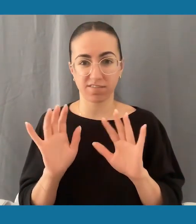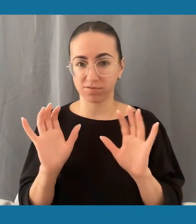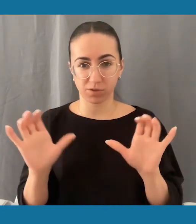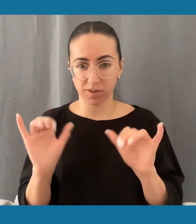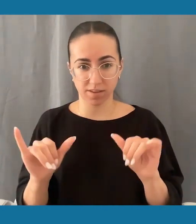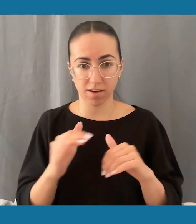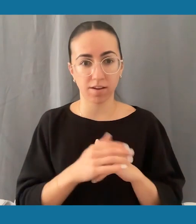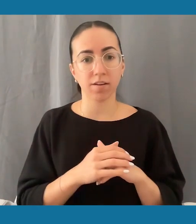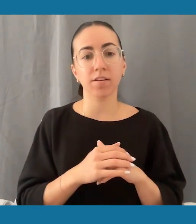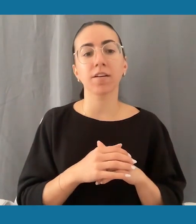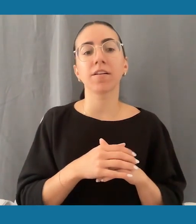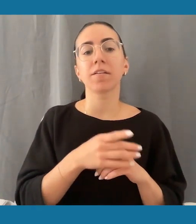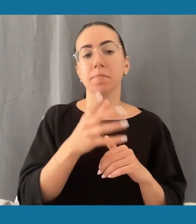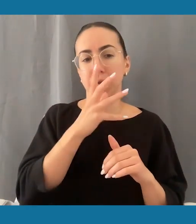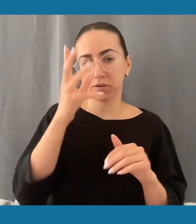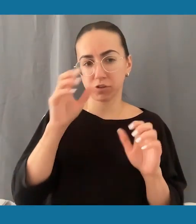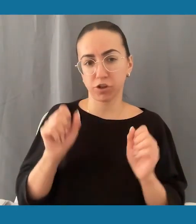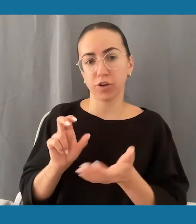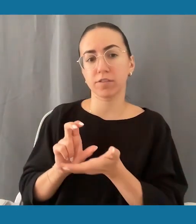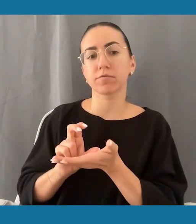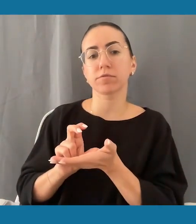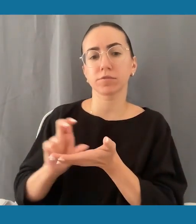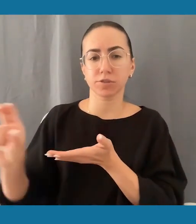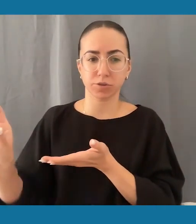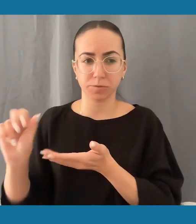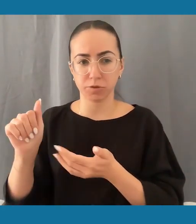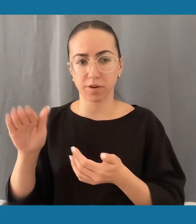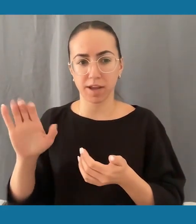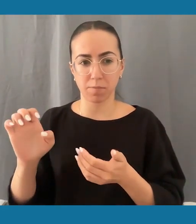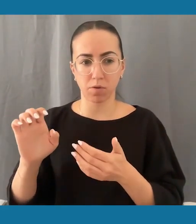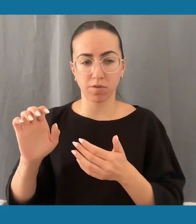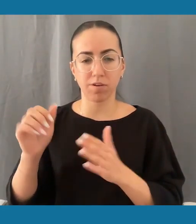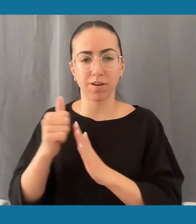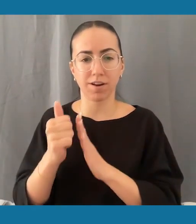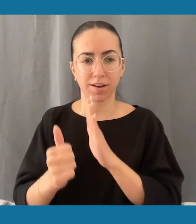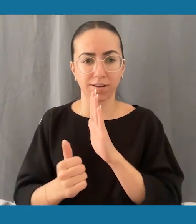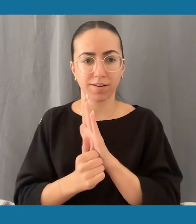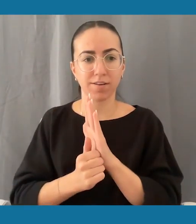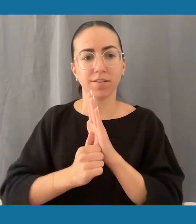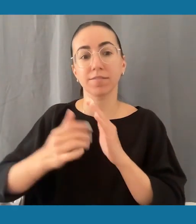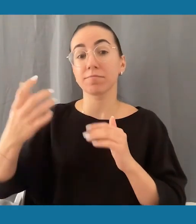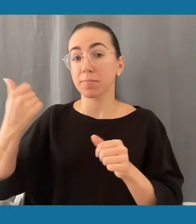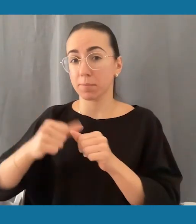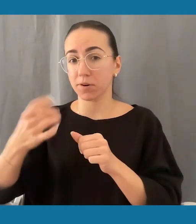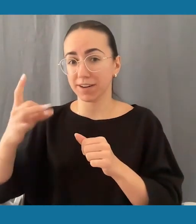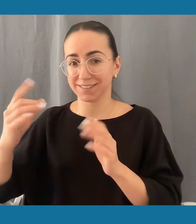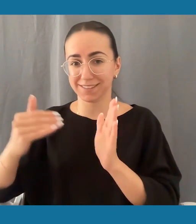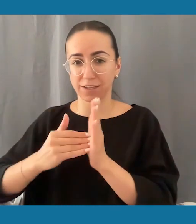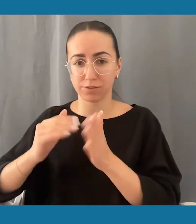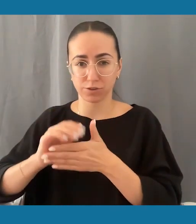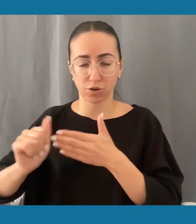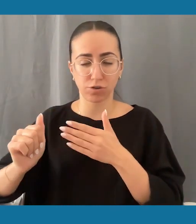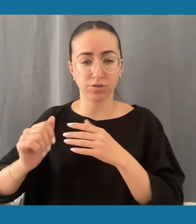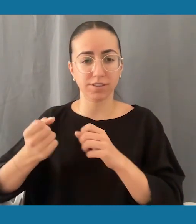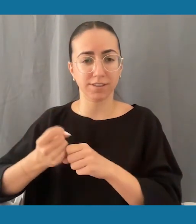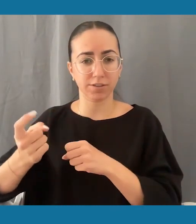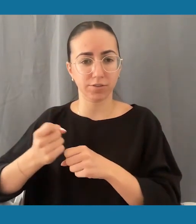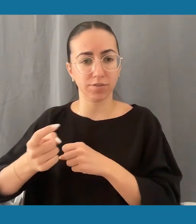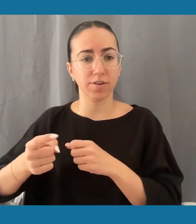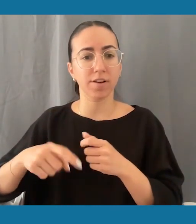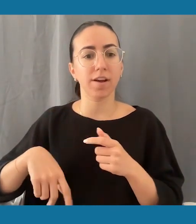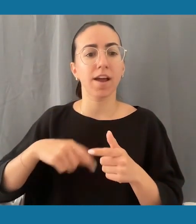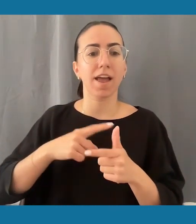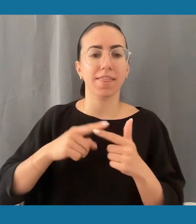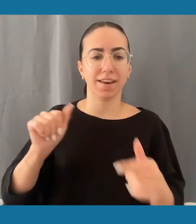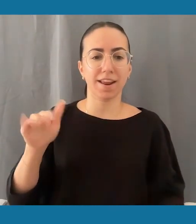account, $18,000 per year. And the ABLE account funds used to pay Maya's rent would not cause any